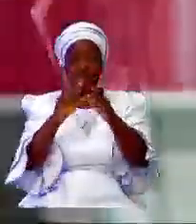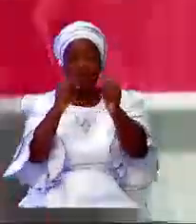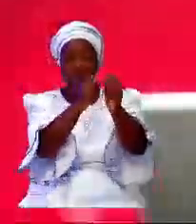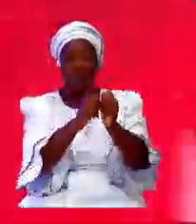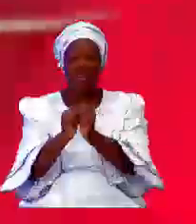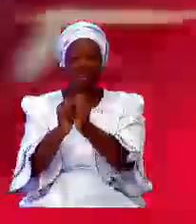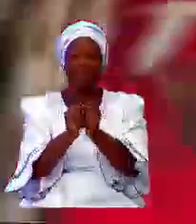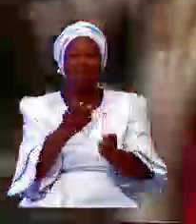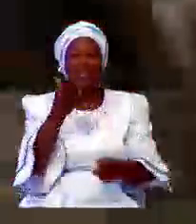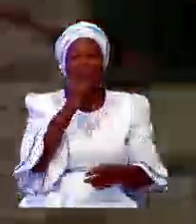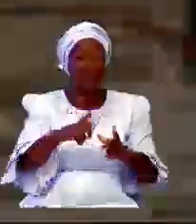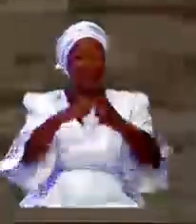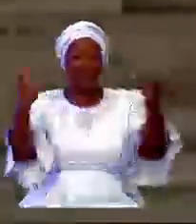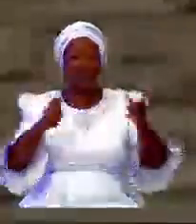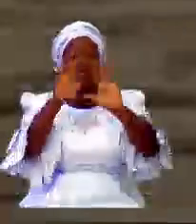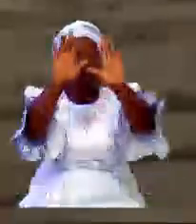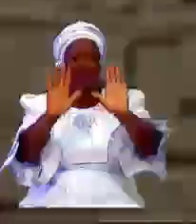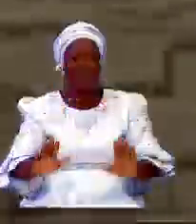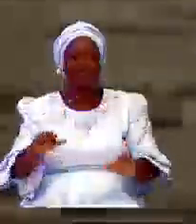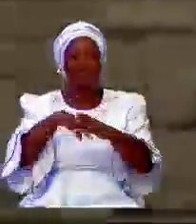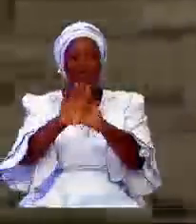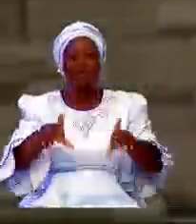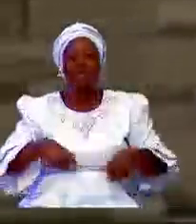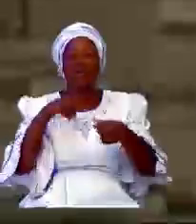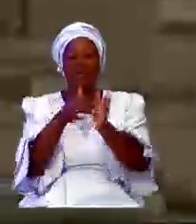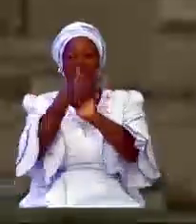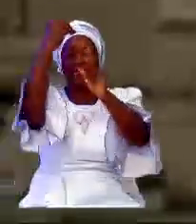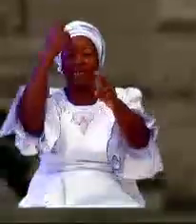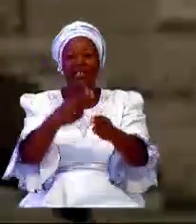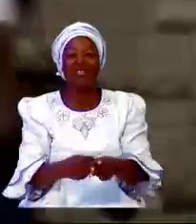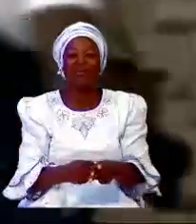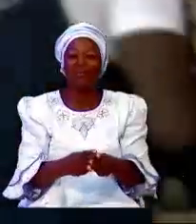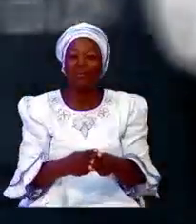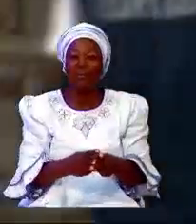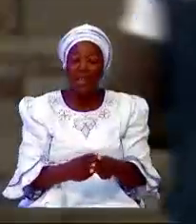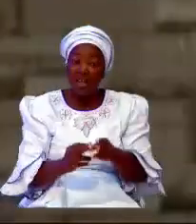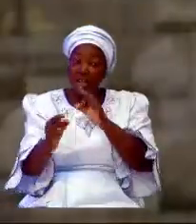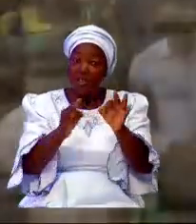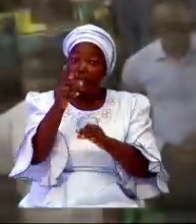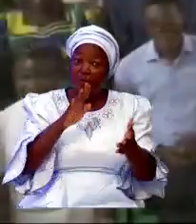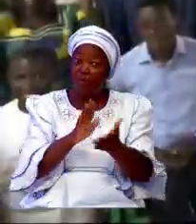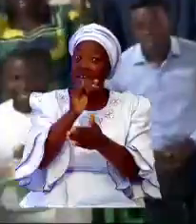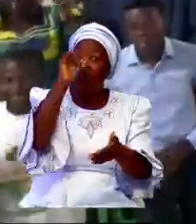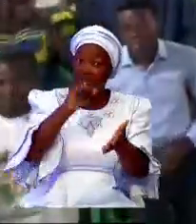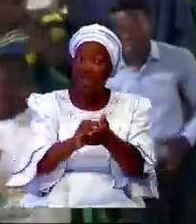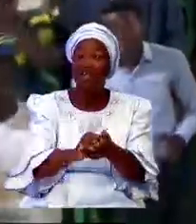you and I connect together, there will be an explosion of miracle in your life.